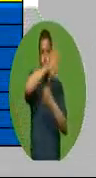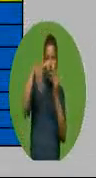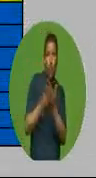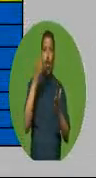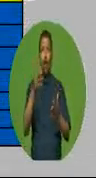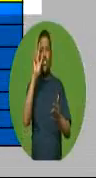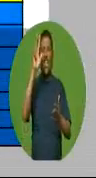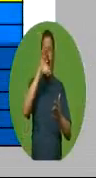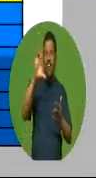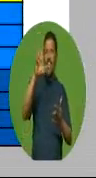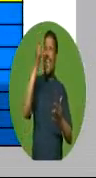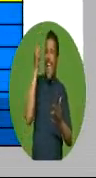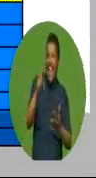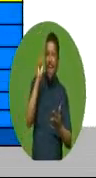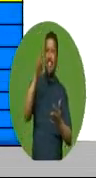of